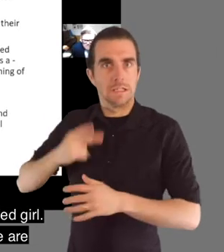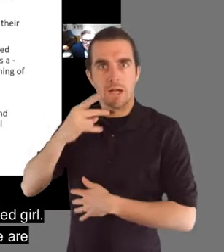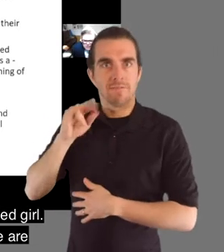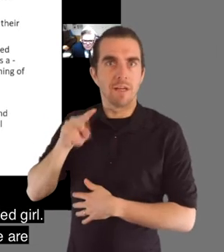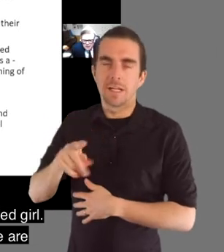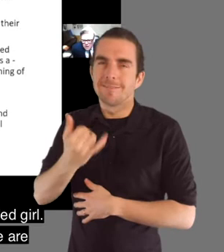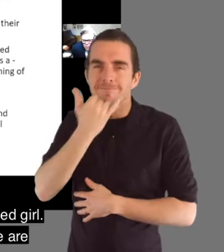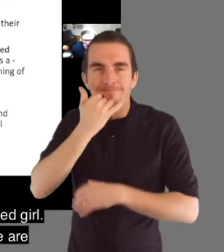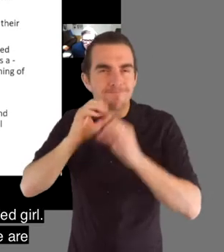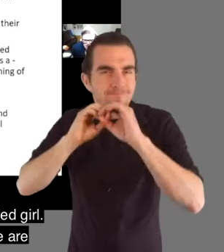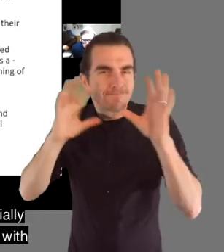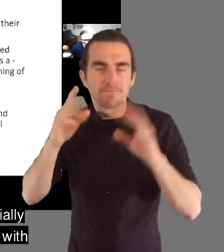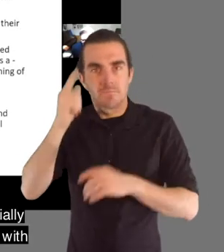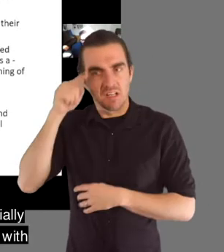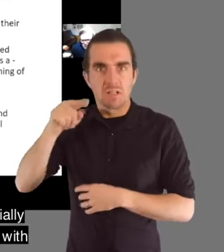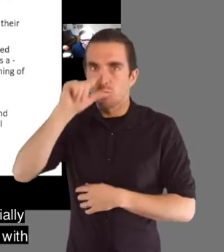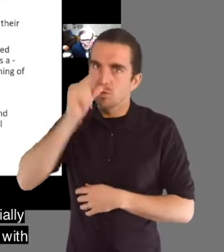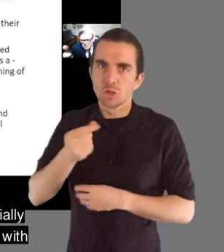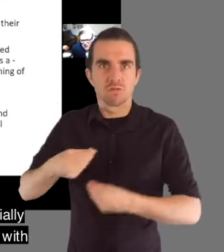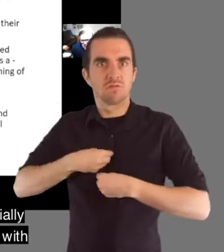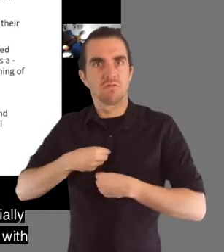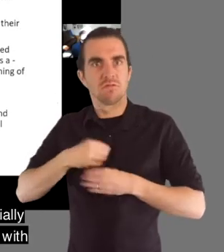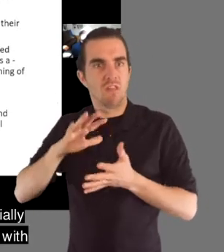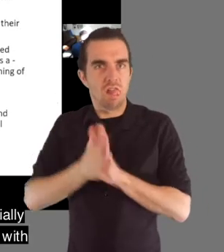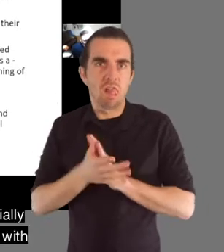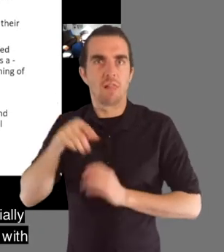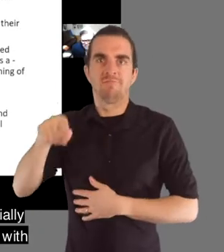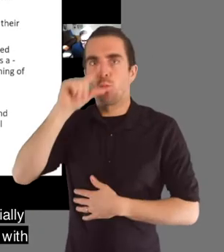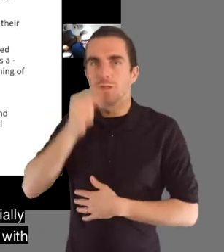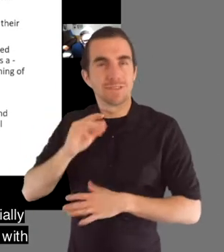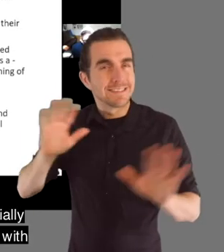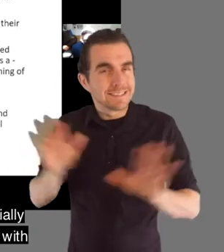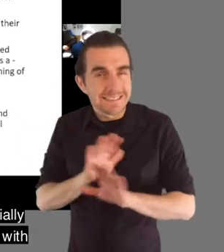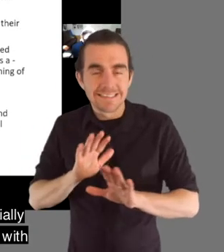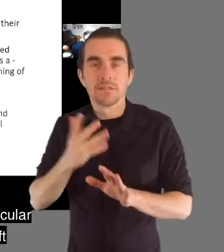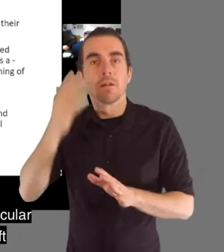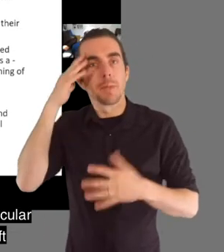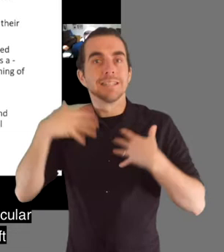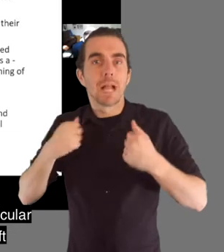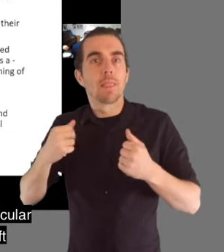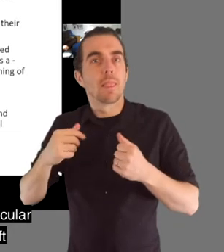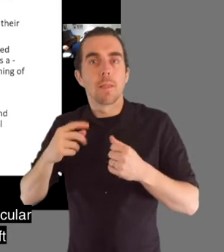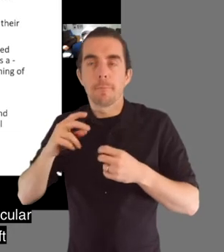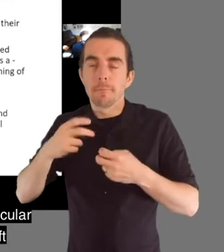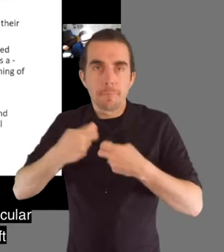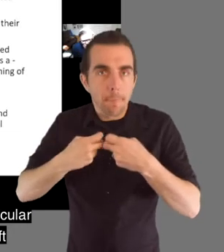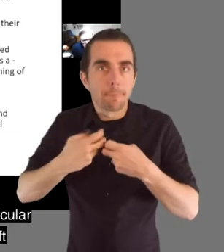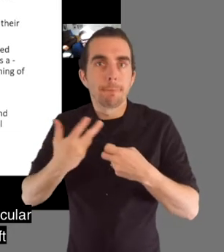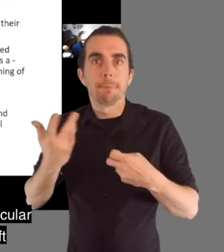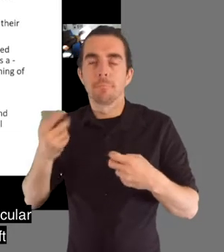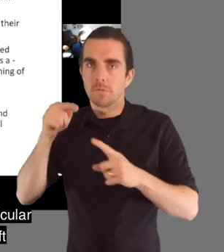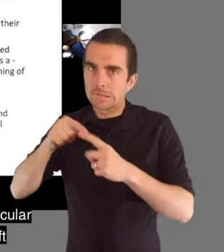Misconceptions. Disabled people are witches. Disabled people, especially children with autism and people with mental health problems,